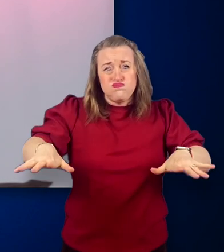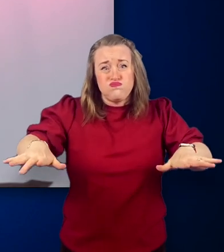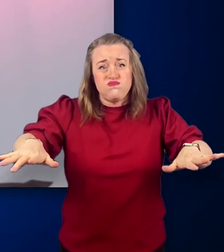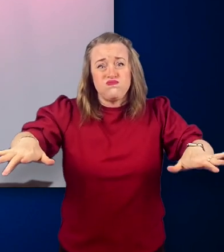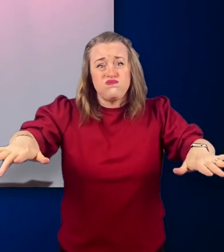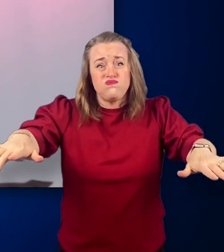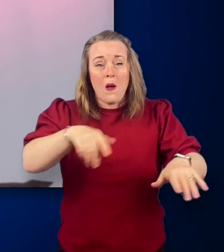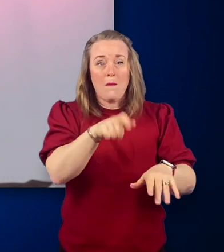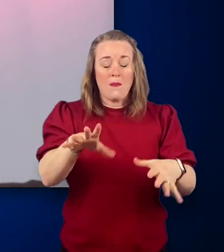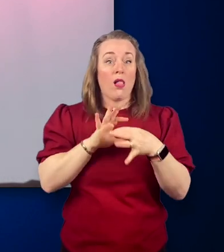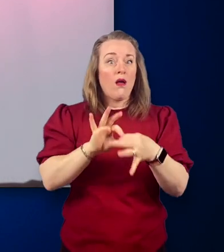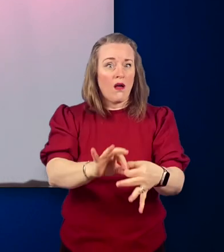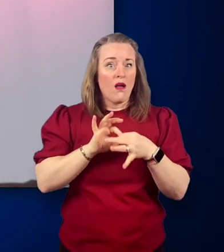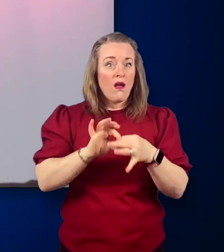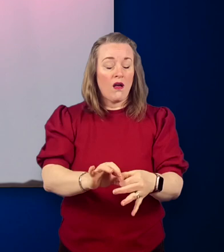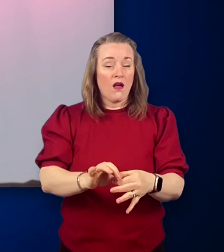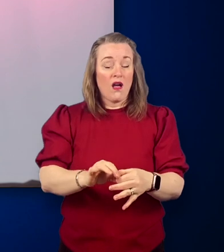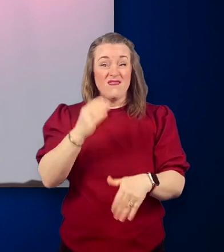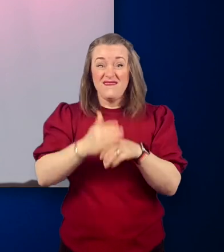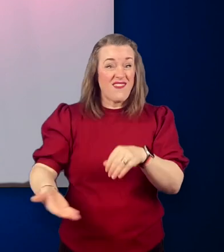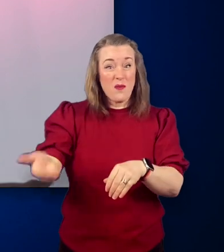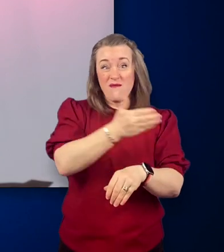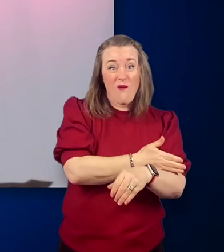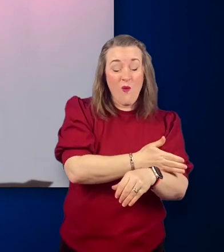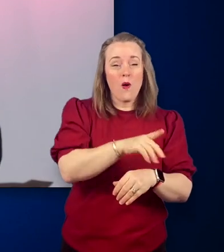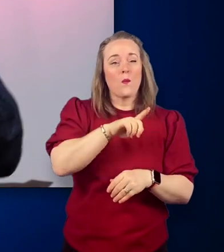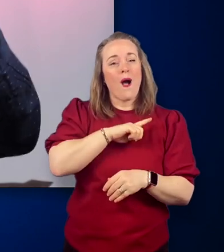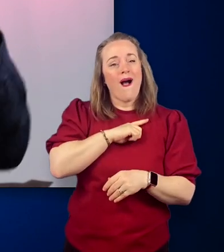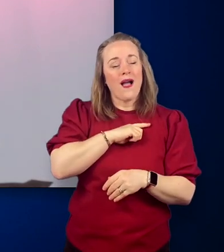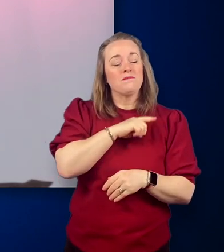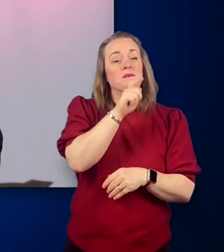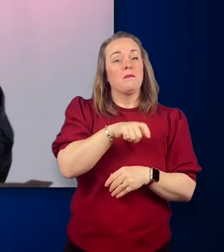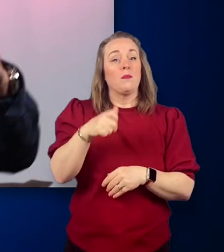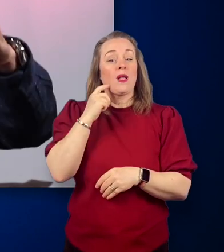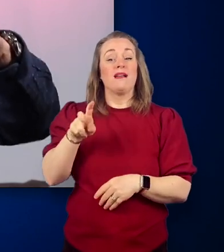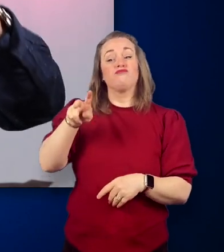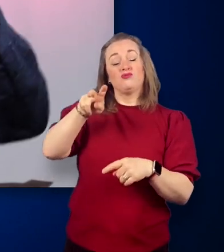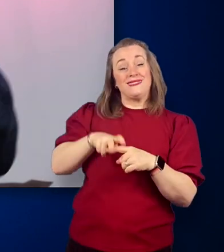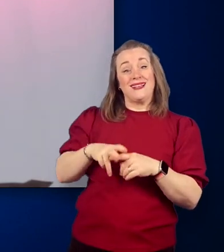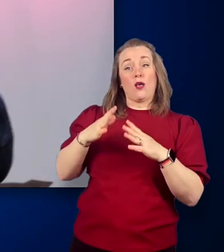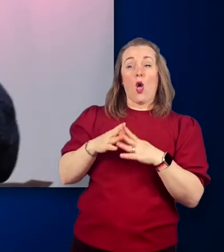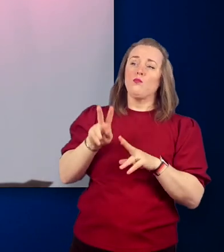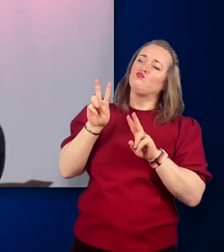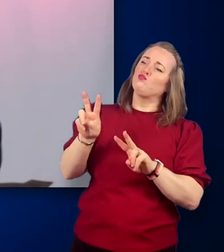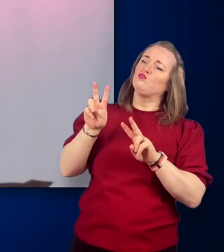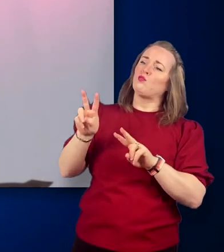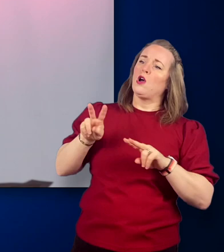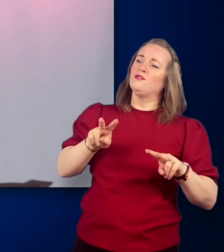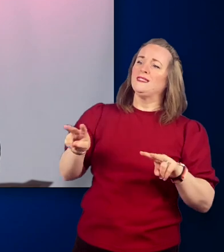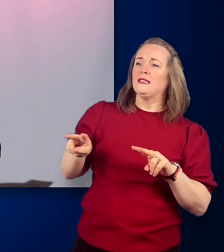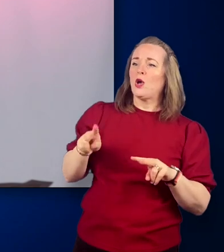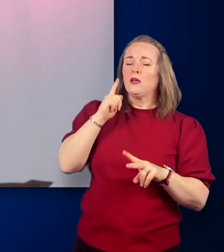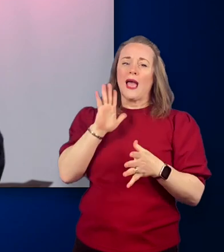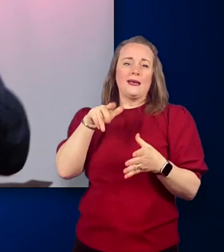done. Because people can sit and they can watch the videos and then engage on Zoom or